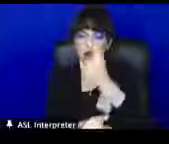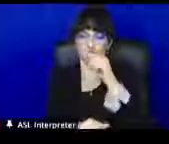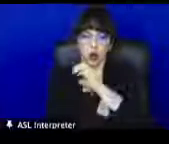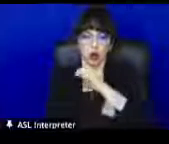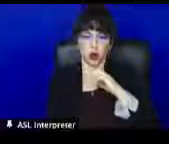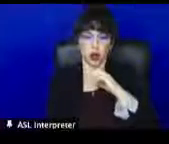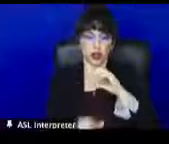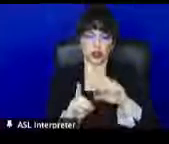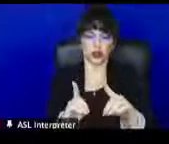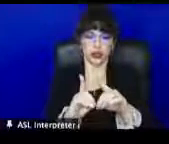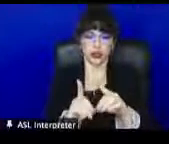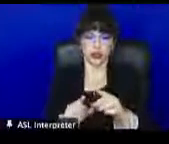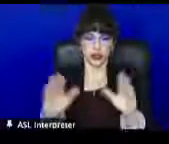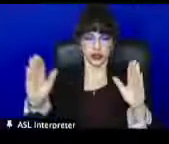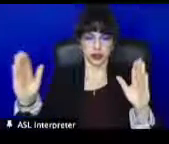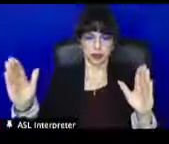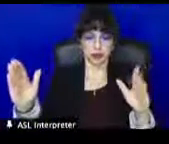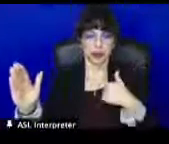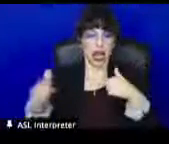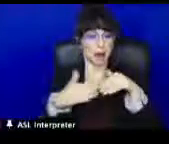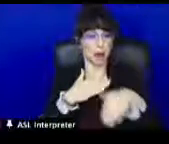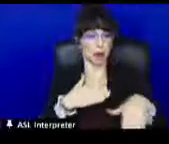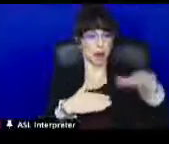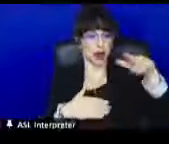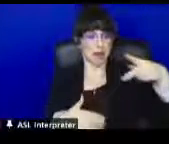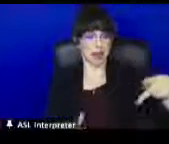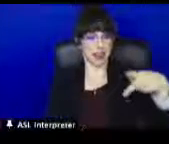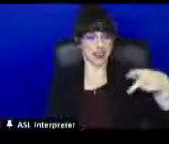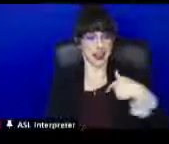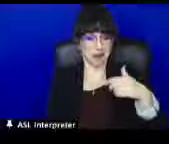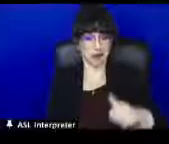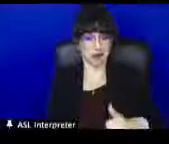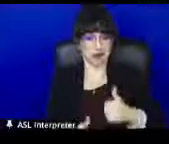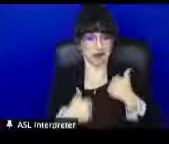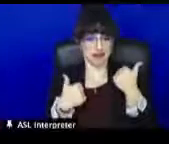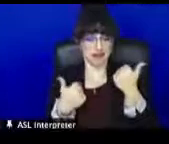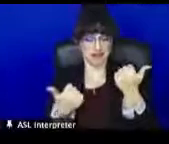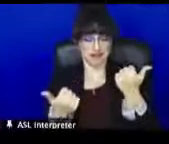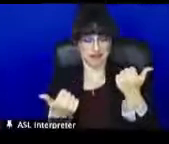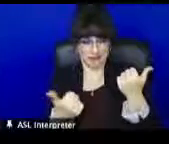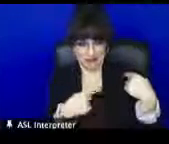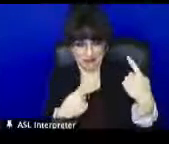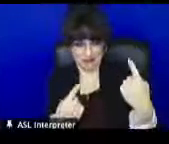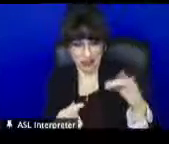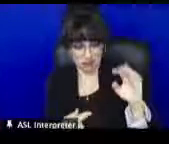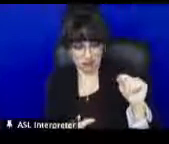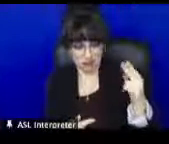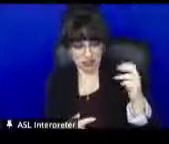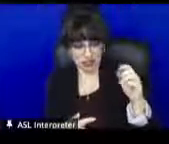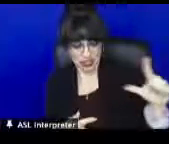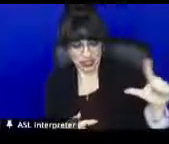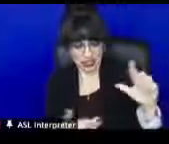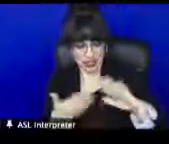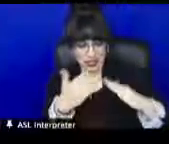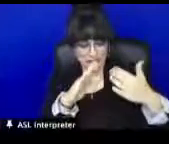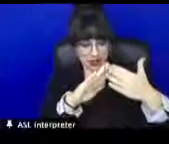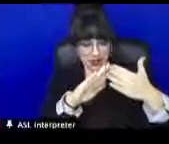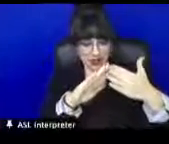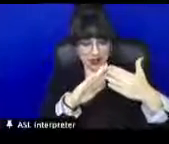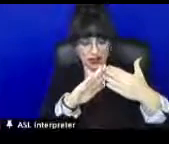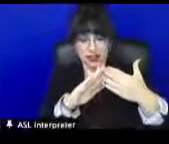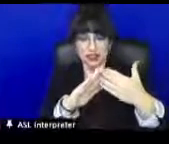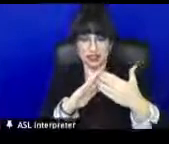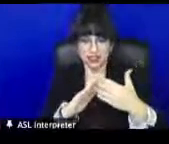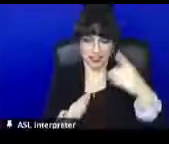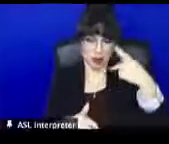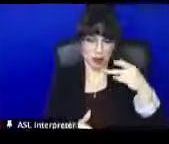I was born in Pasadena, and I'm a longtime resident of the foothill communities from Pacoima to Claremont, which are